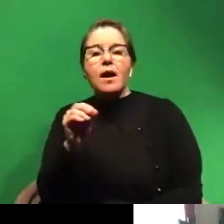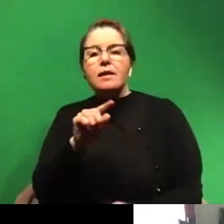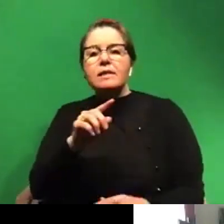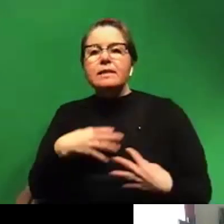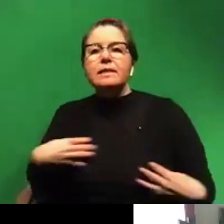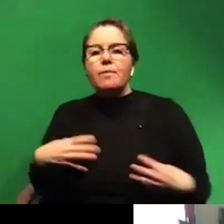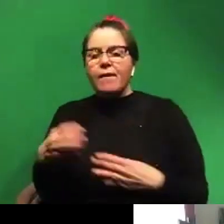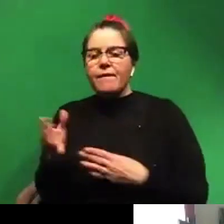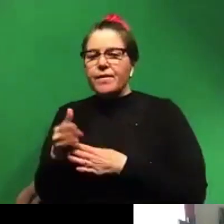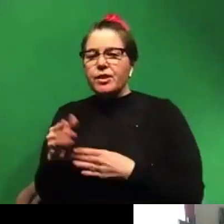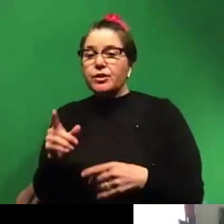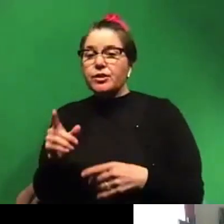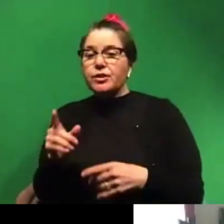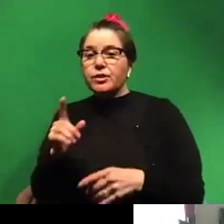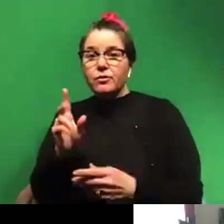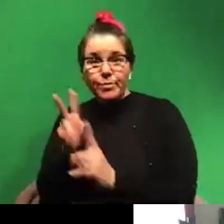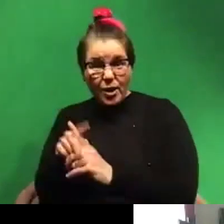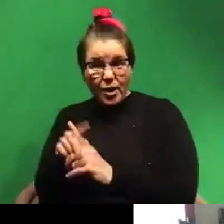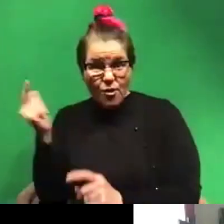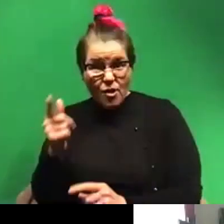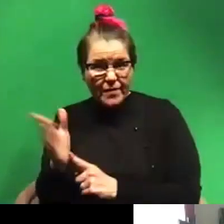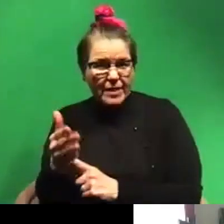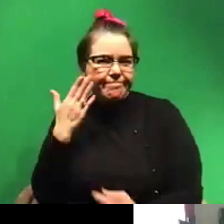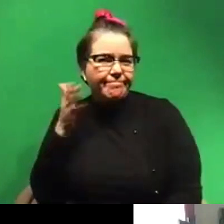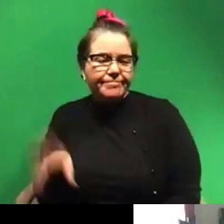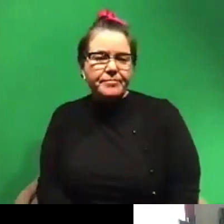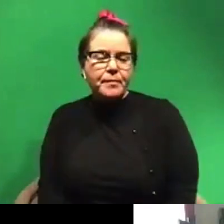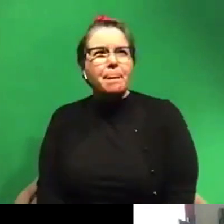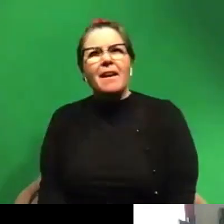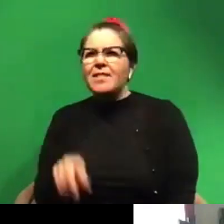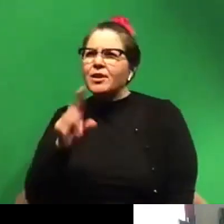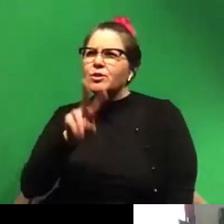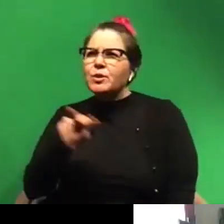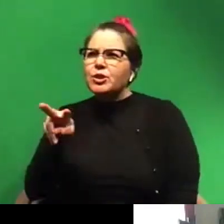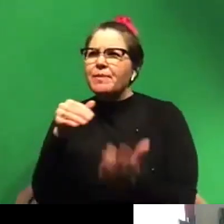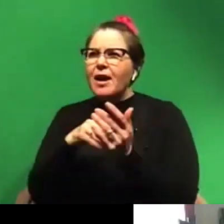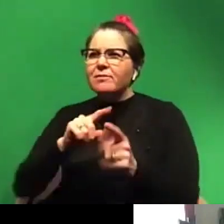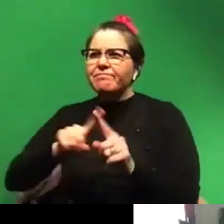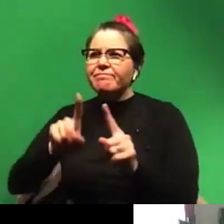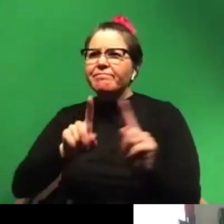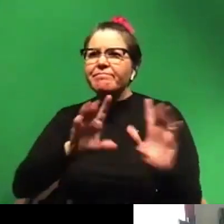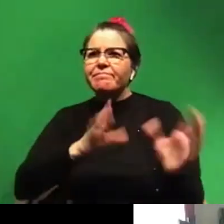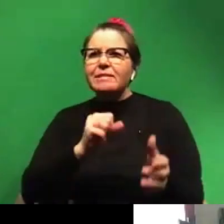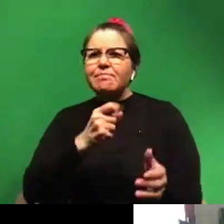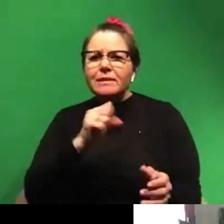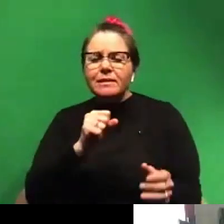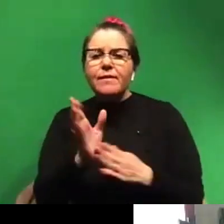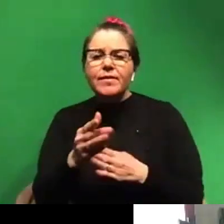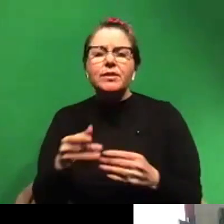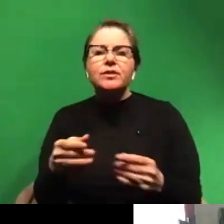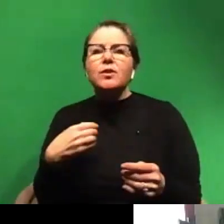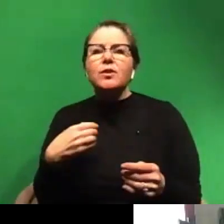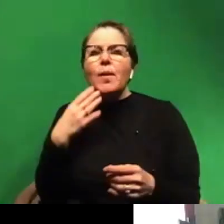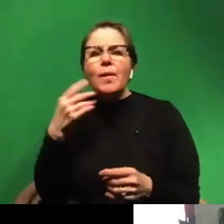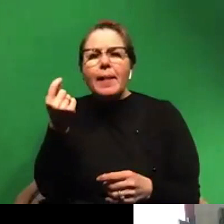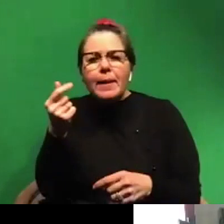don't know if it's true for all fish because there are something like 22,000 different species of fish. So we know a little bit about